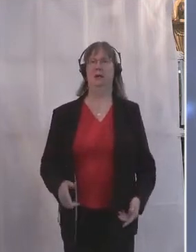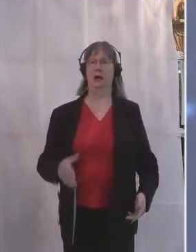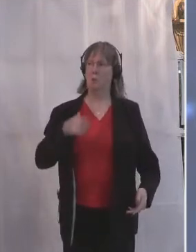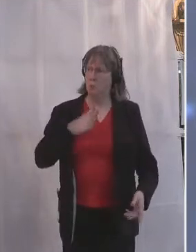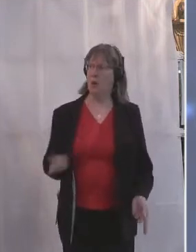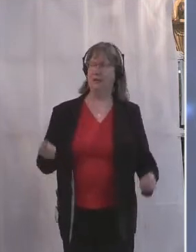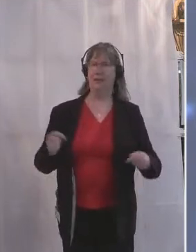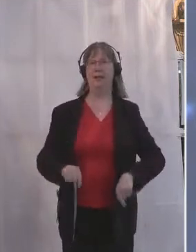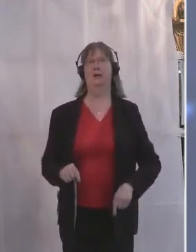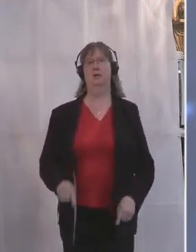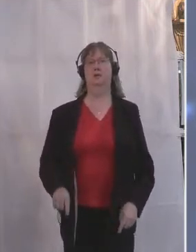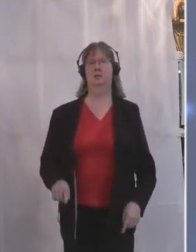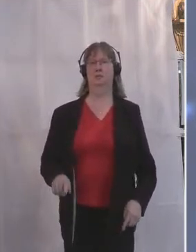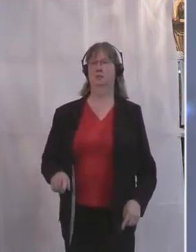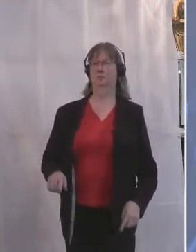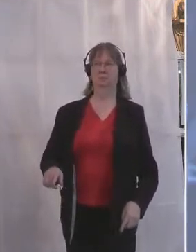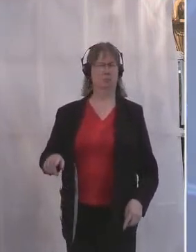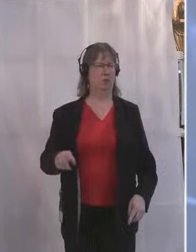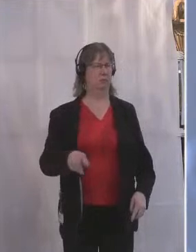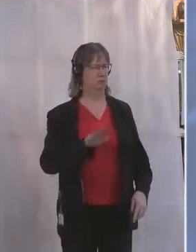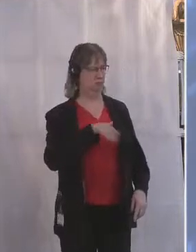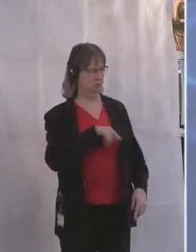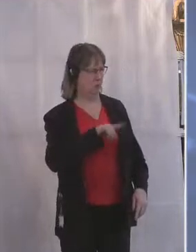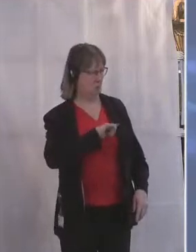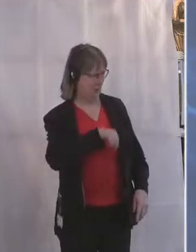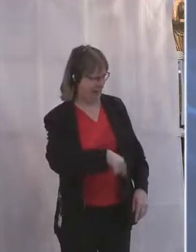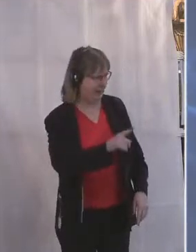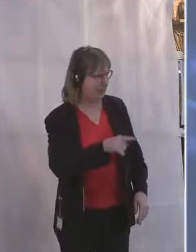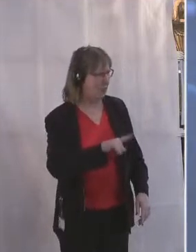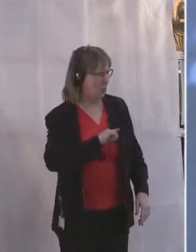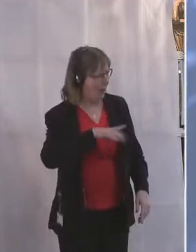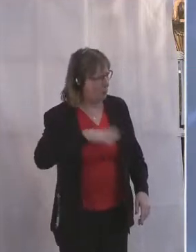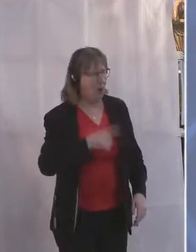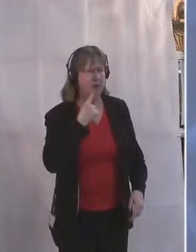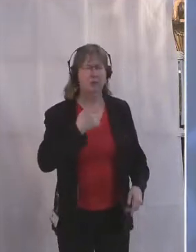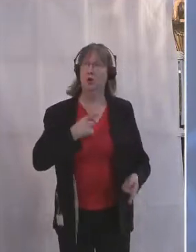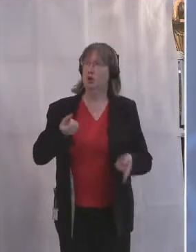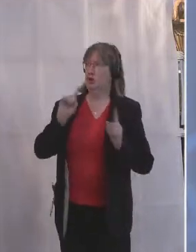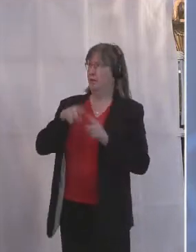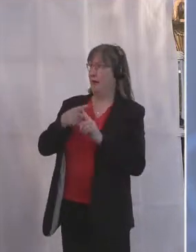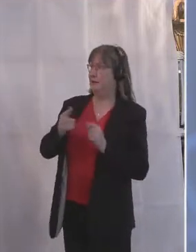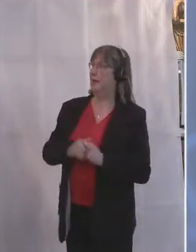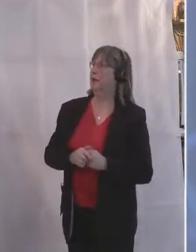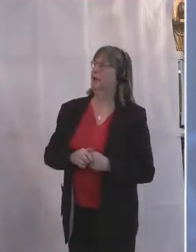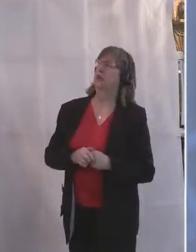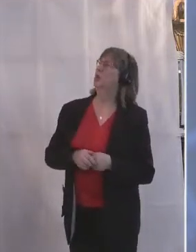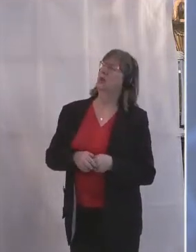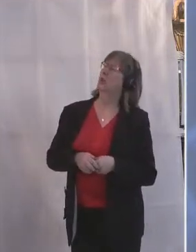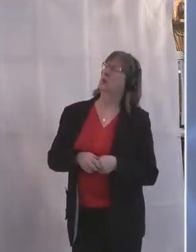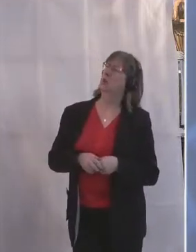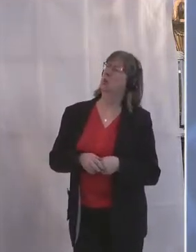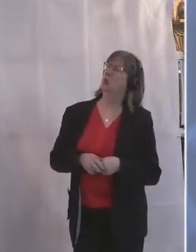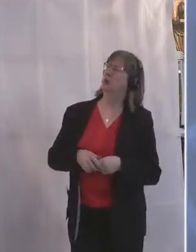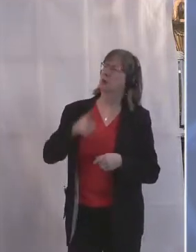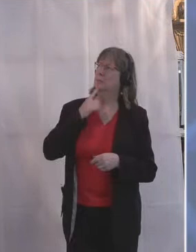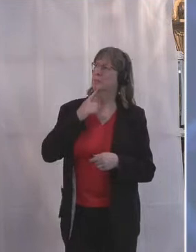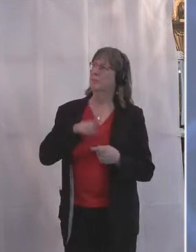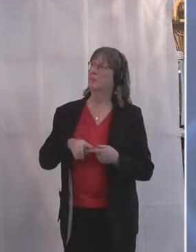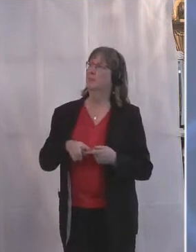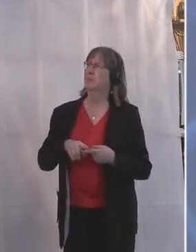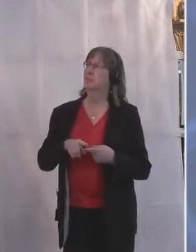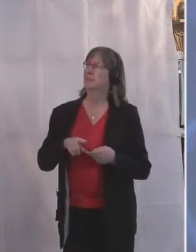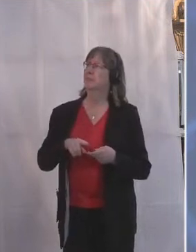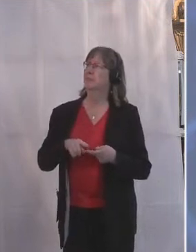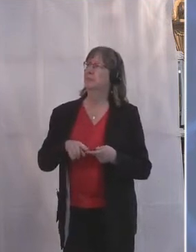thought, is it because I'm the chief exec? And I thought, no, that's not why I'm here. It's not in that kind of official capacity. And I thought, is